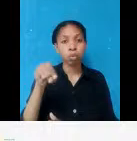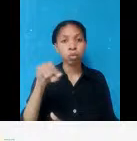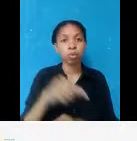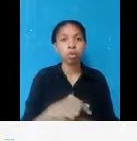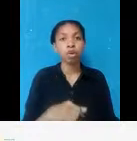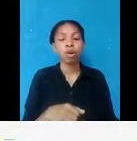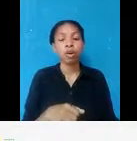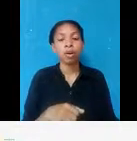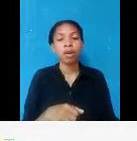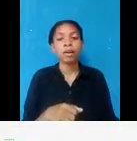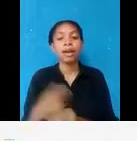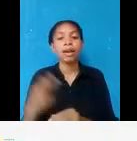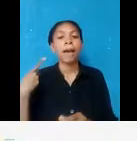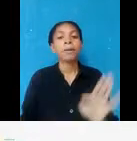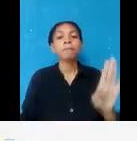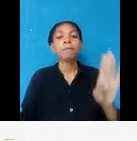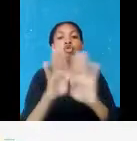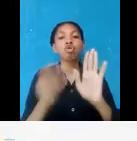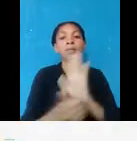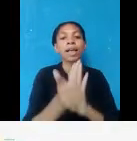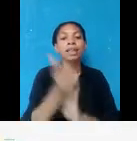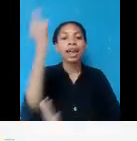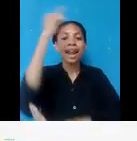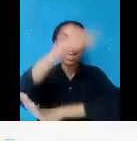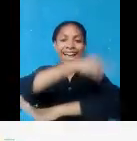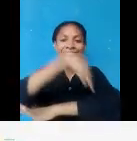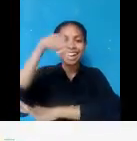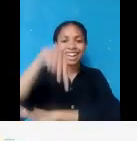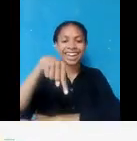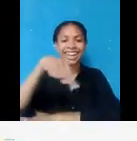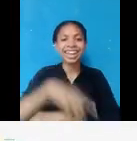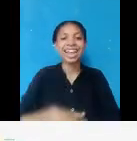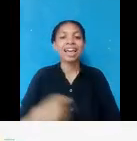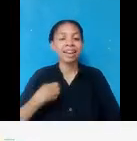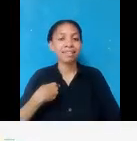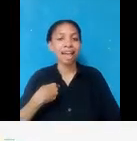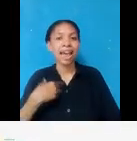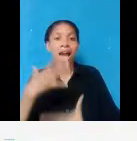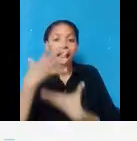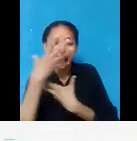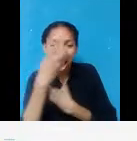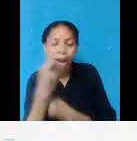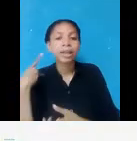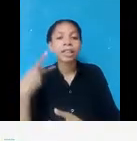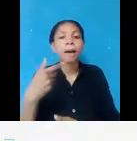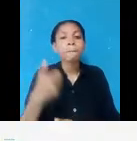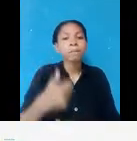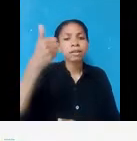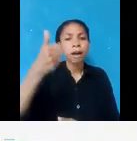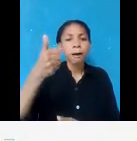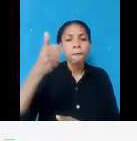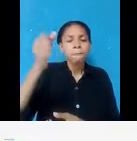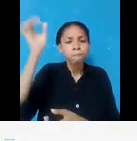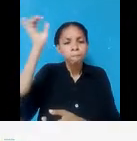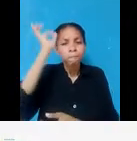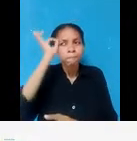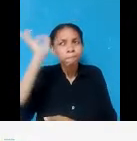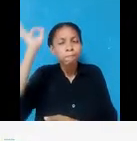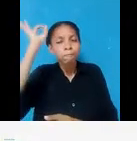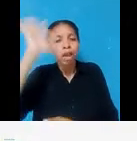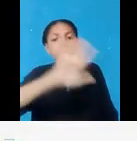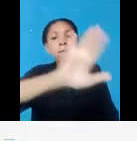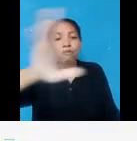you, inspire your work, and strengthen our collective commitment to justice, compassion, and